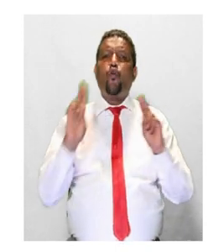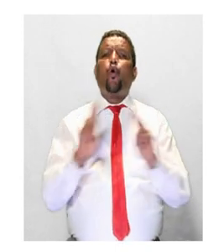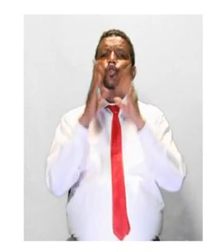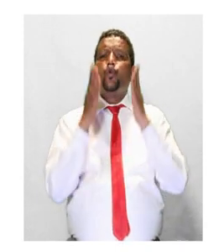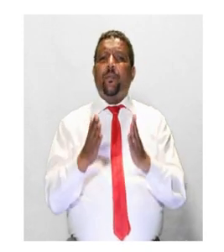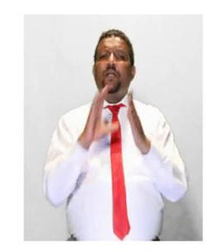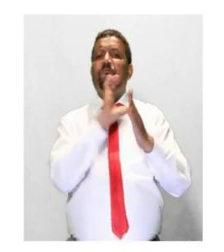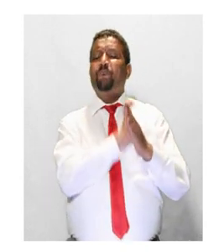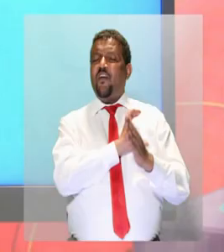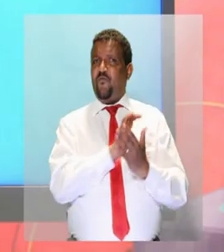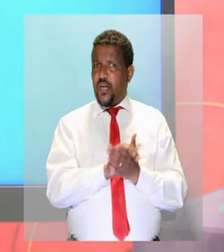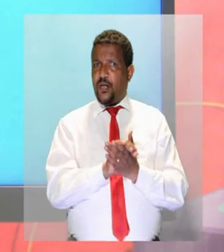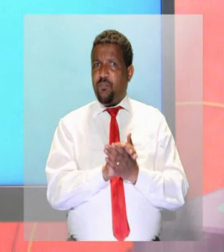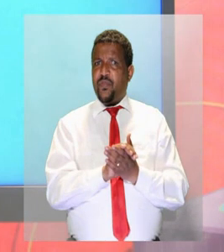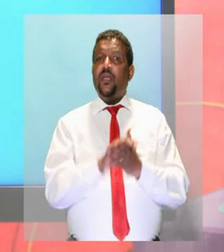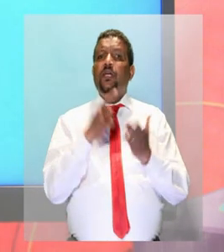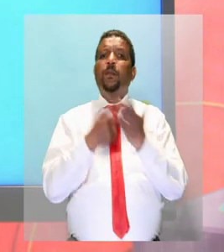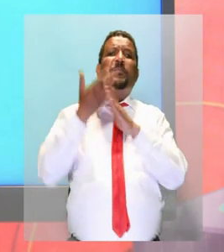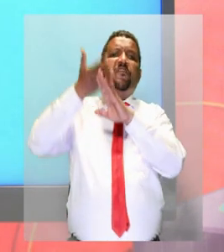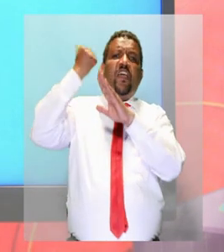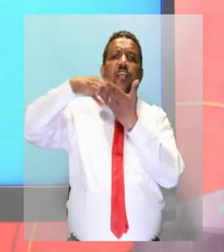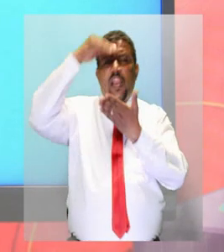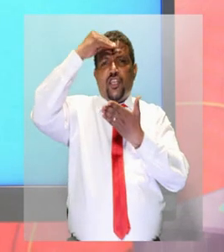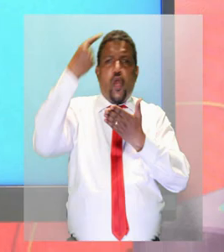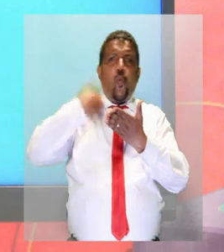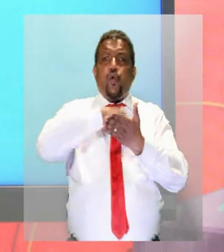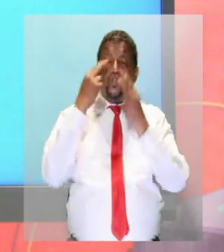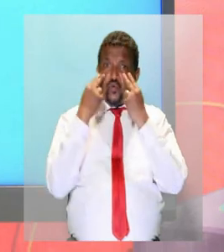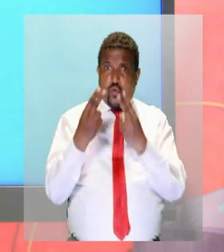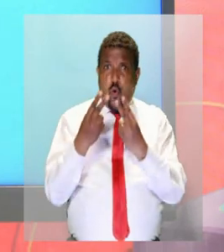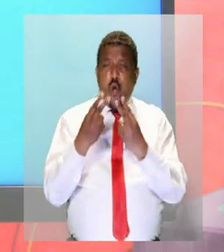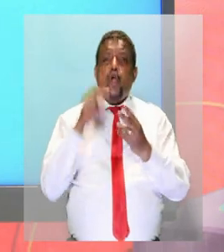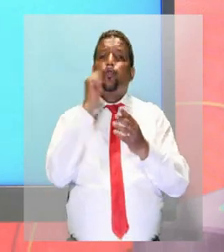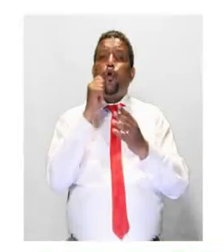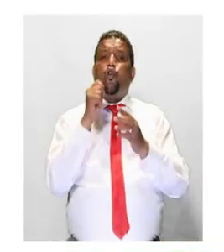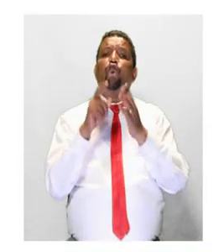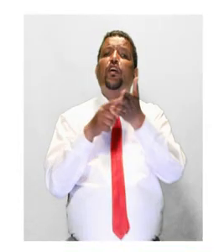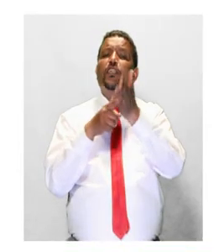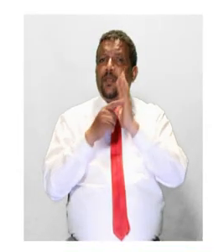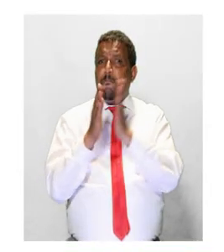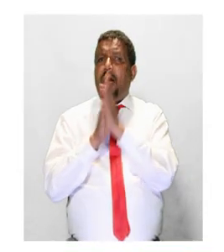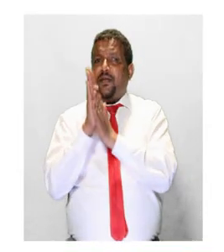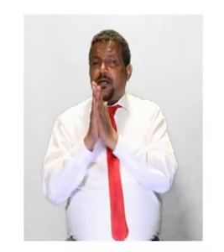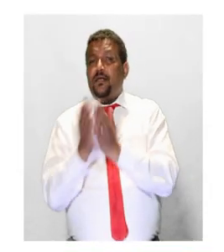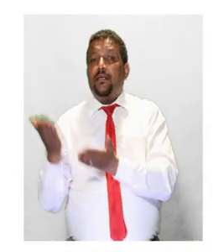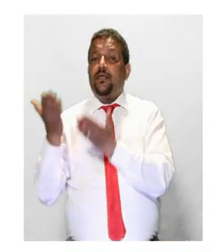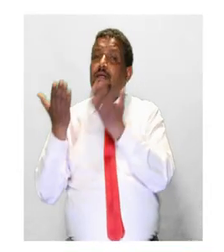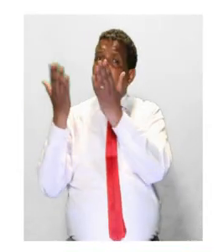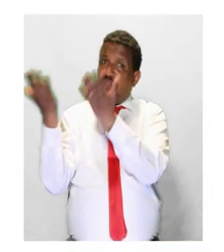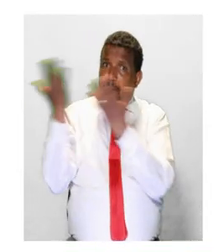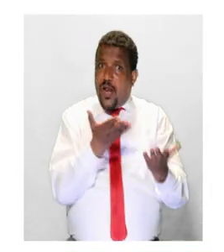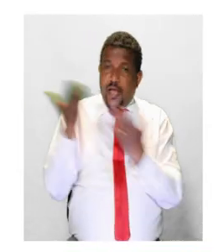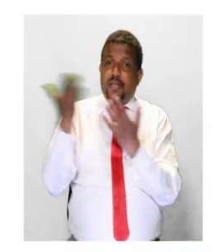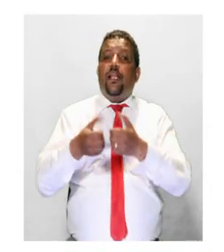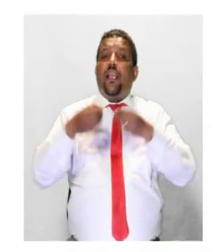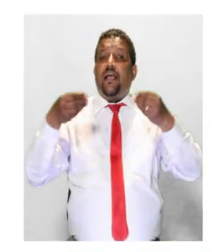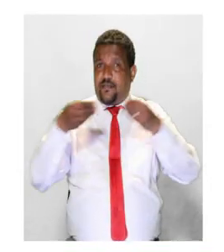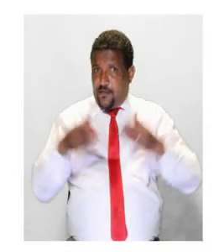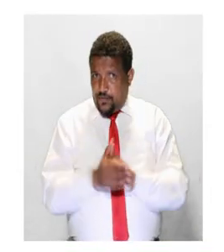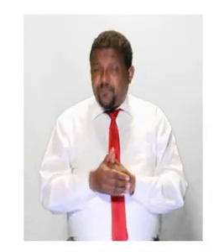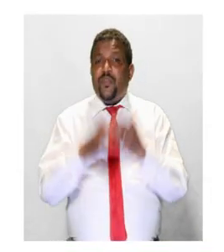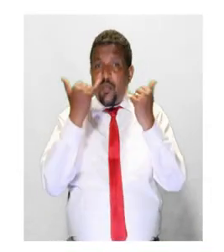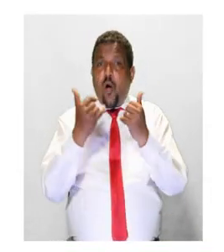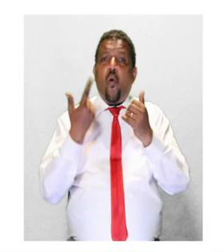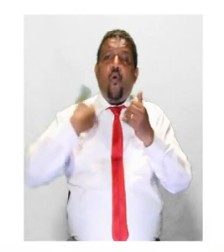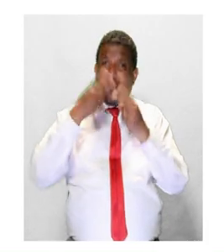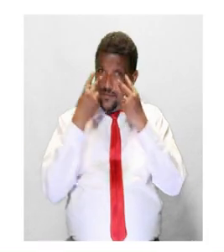consumer behavior. In the previous lessons, we saw the theory of demand, supply, and elasticity. Now,